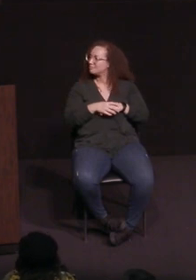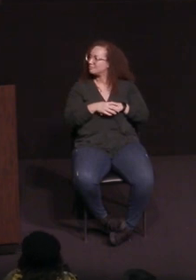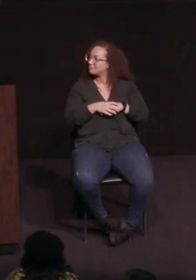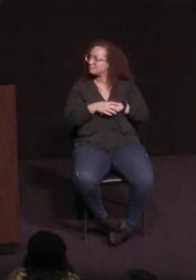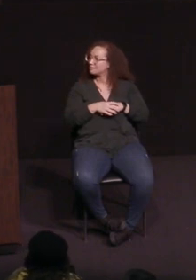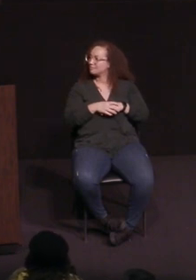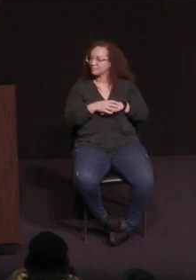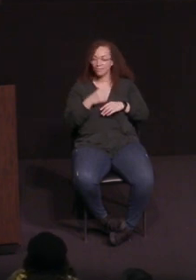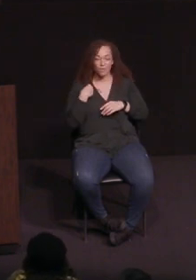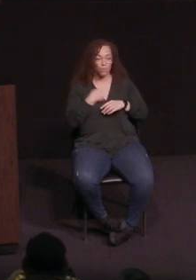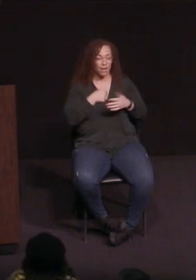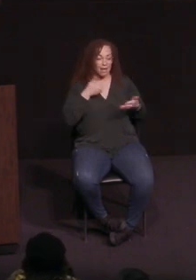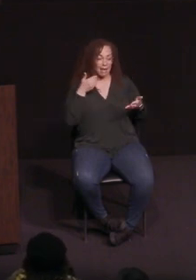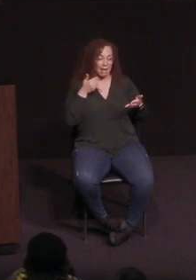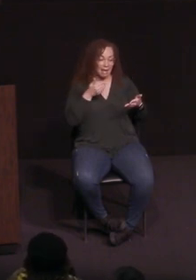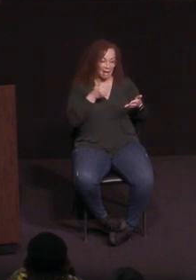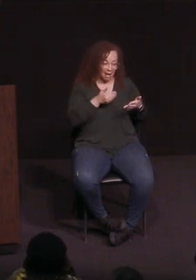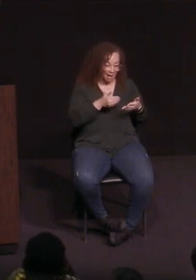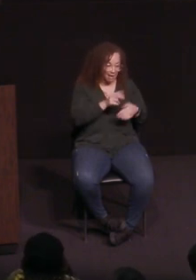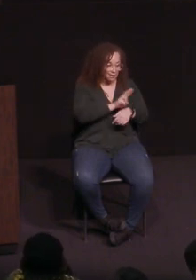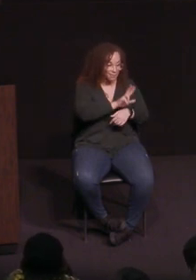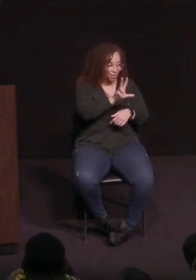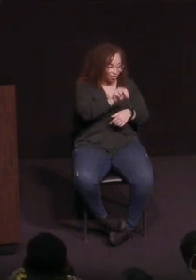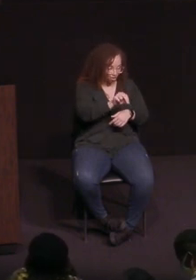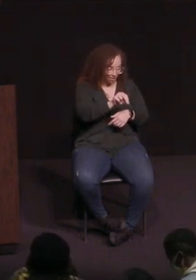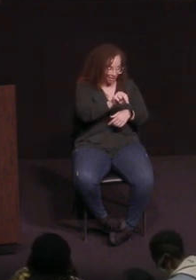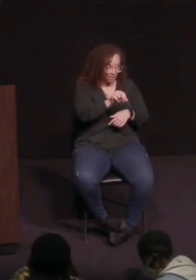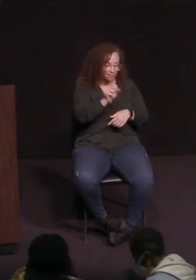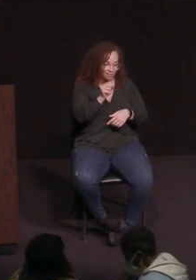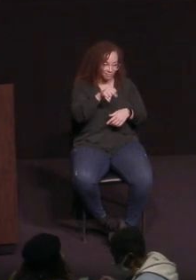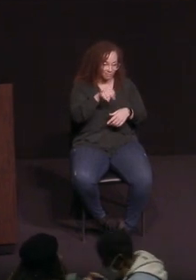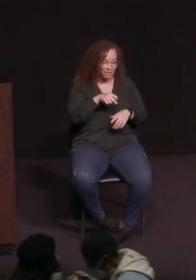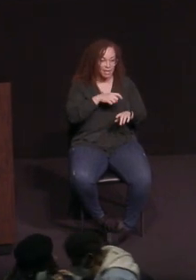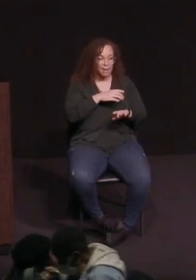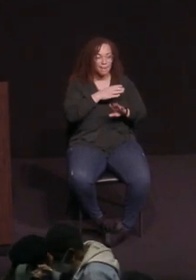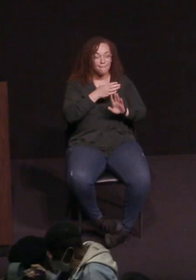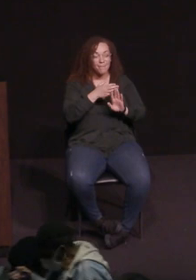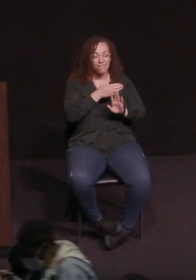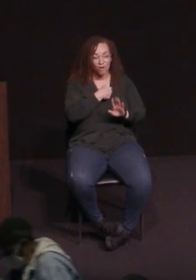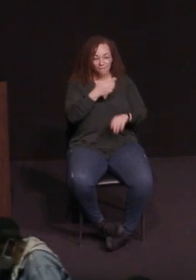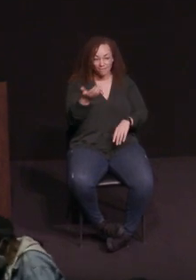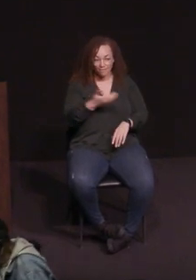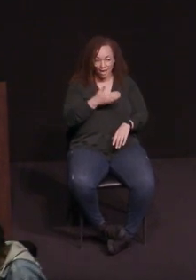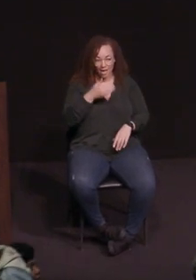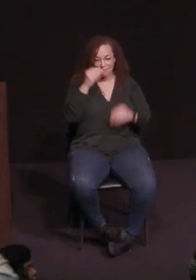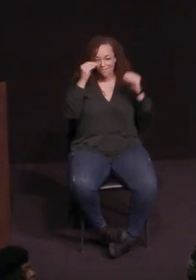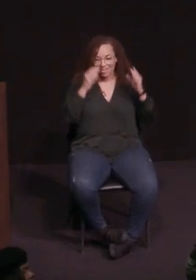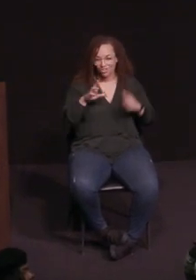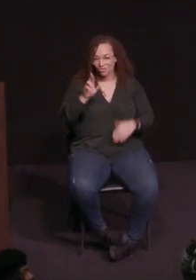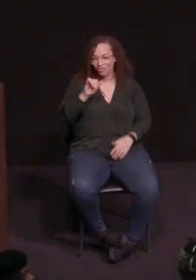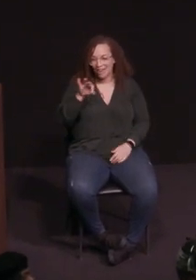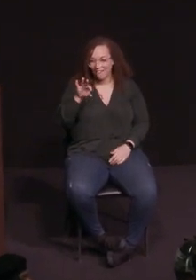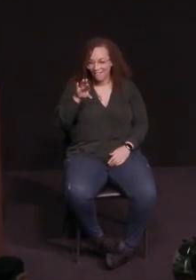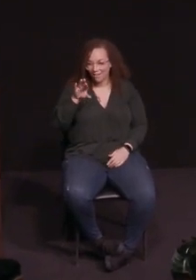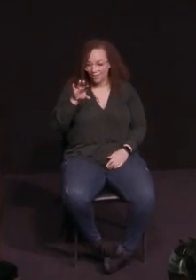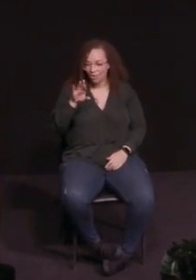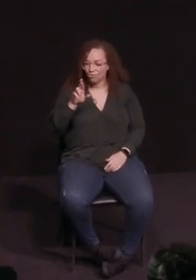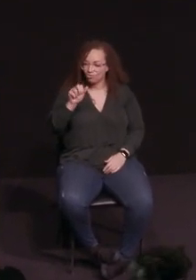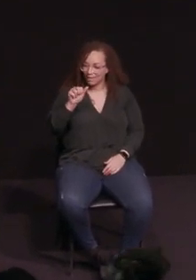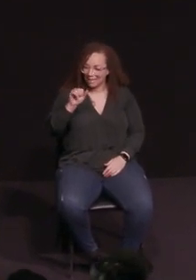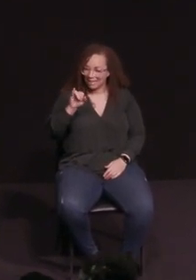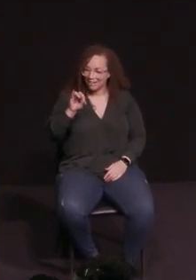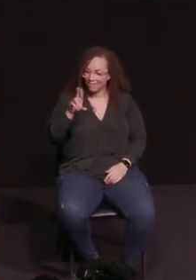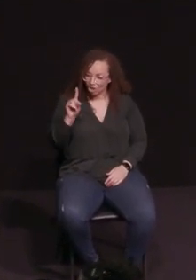We are getting close to 2:30. But before I invite Professor Rayford back up to close, I